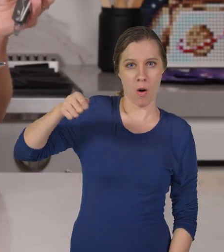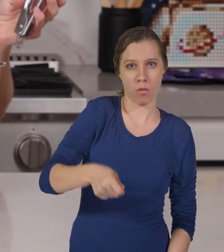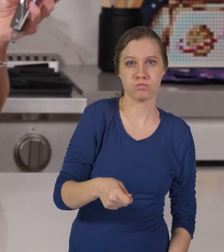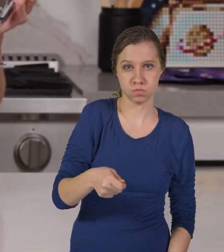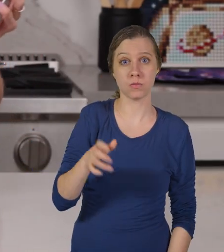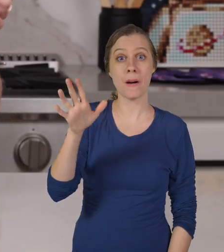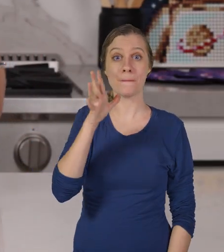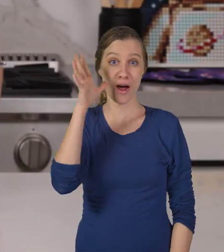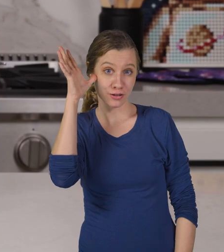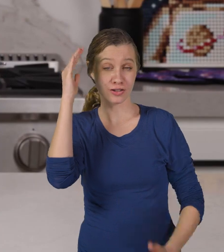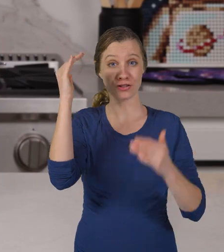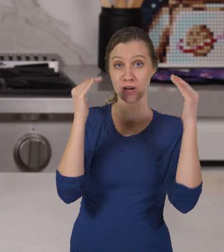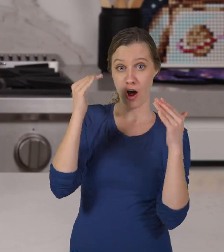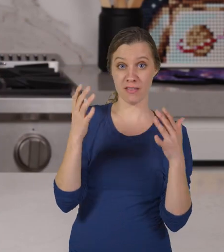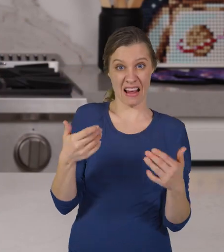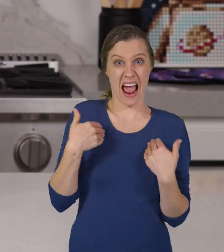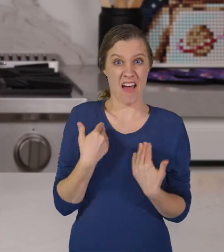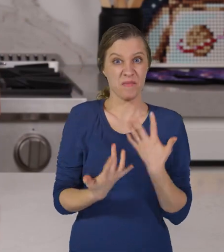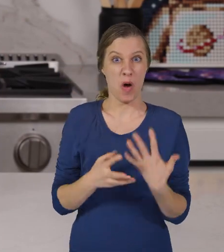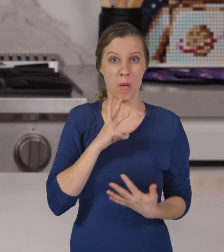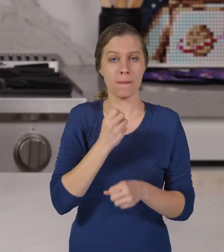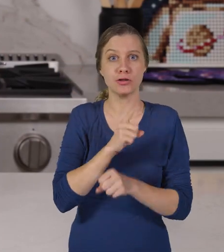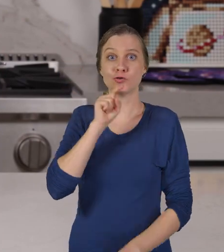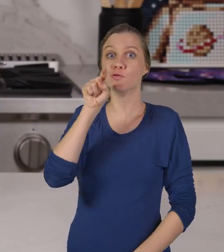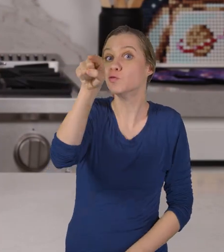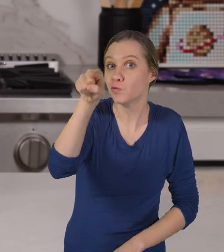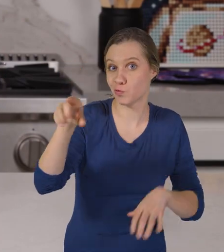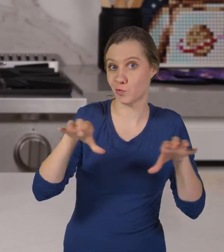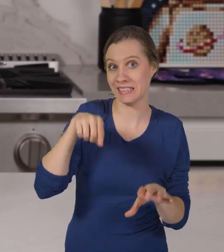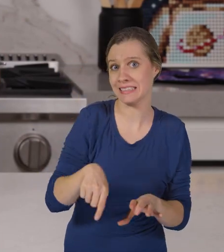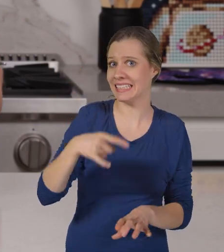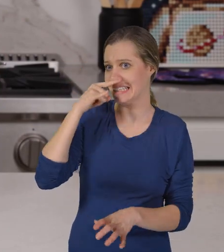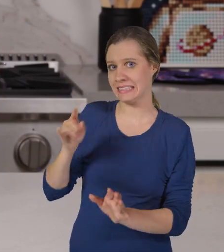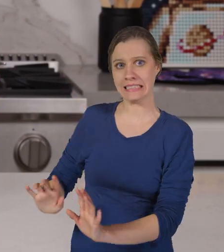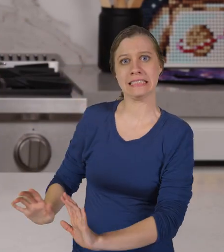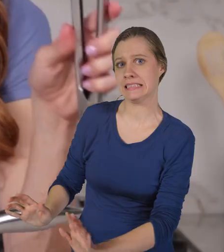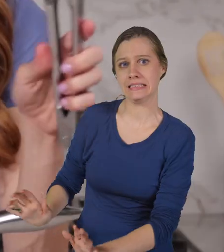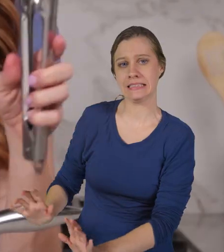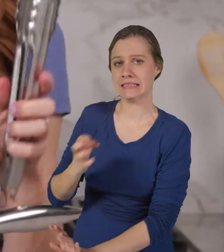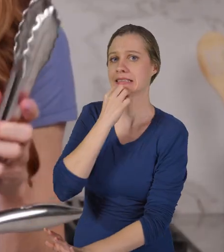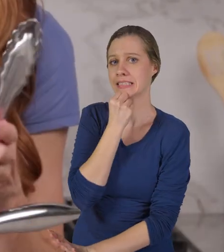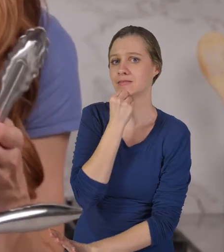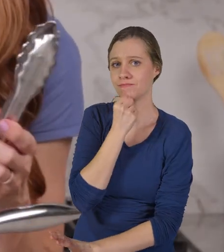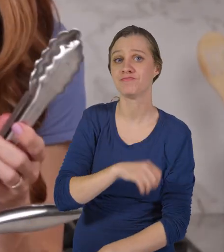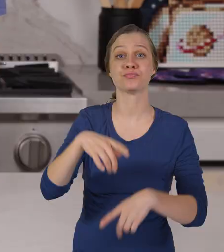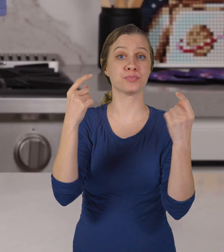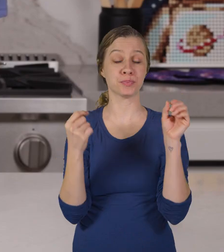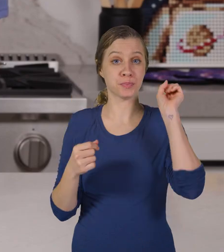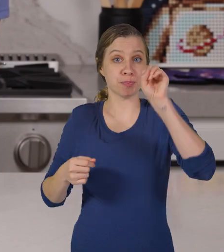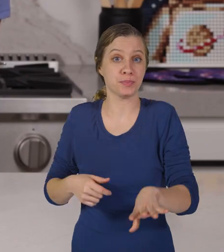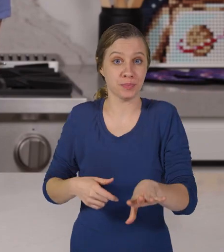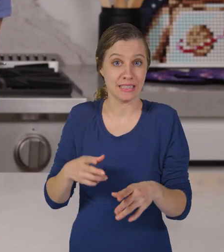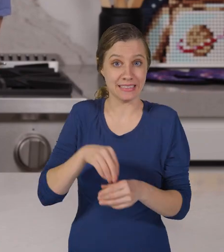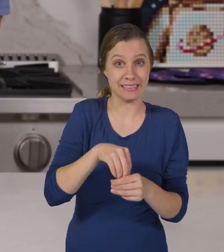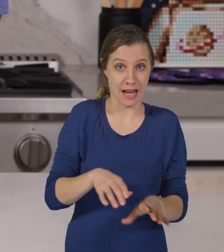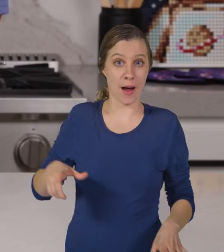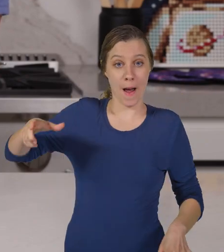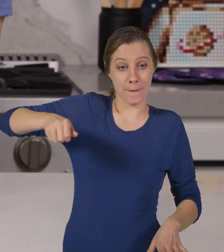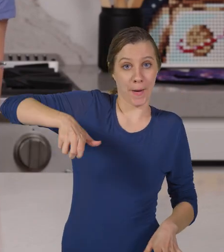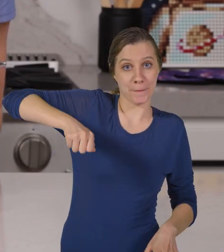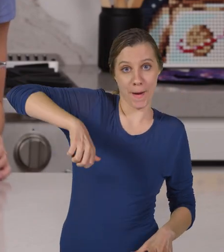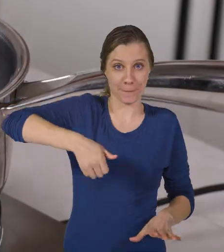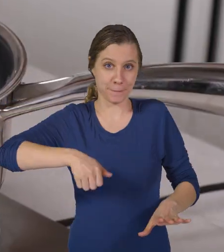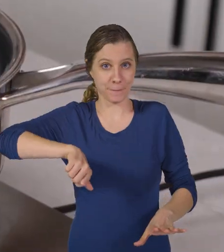here. And parents and adults, because we are dealing with boiling water, make sure that you are doing this, not the kids. So, we're going to go ahead and put